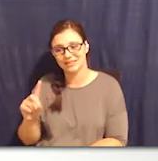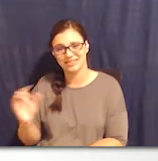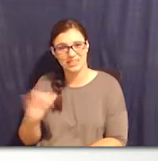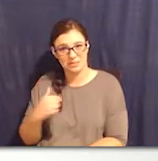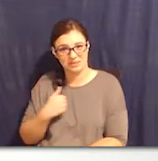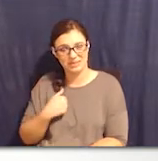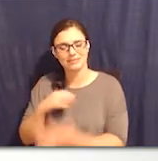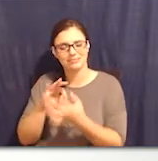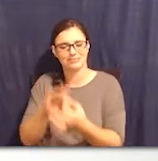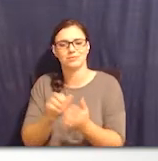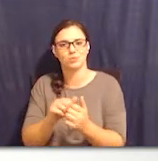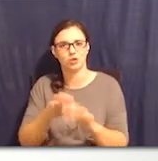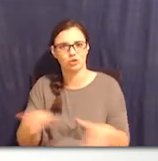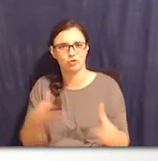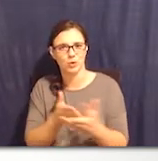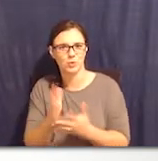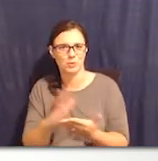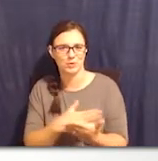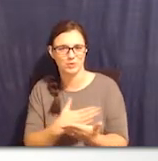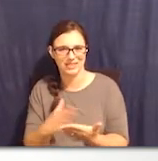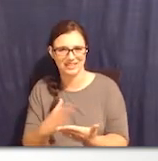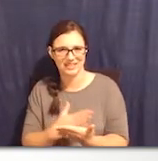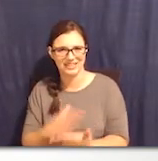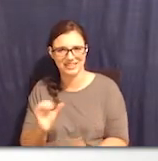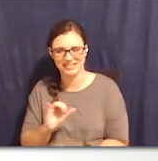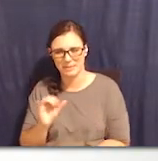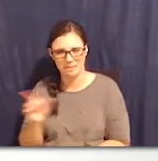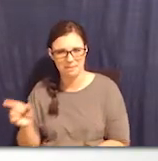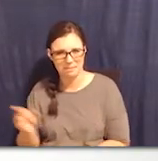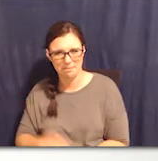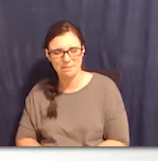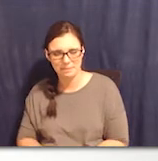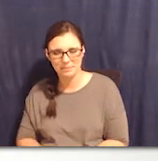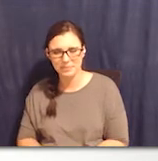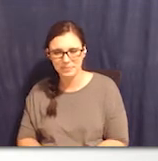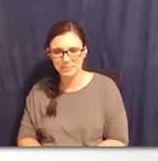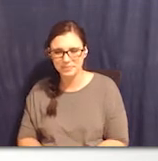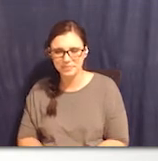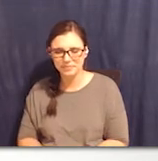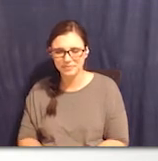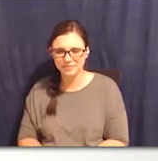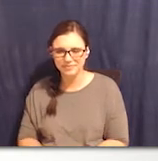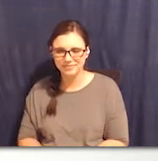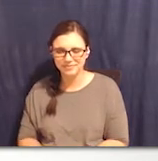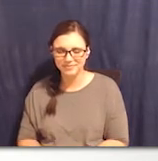singer who, like me, has a connection to children through music.